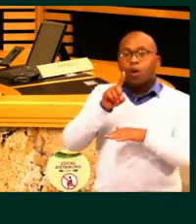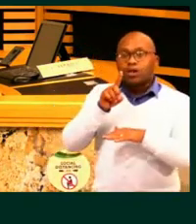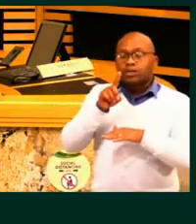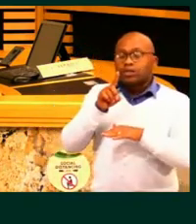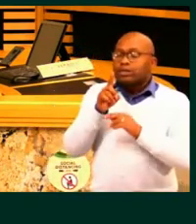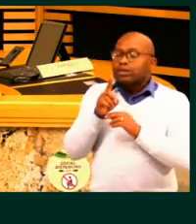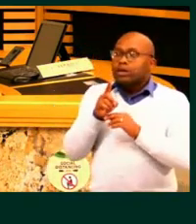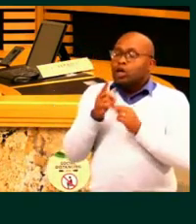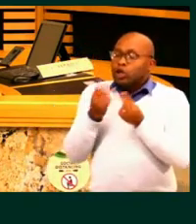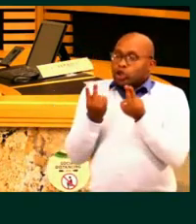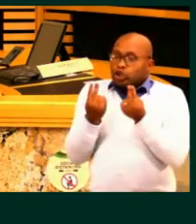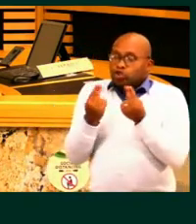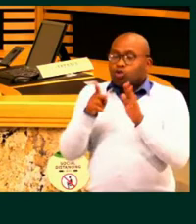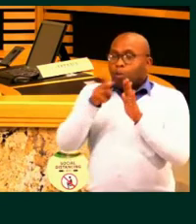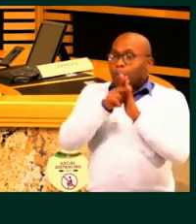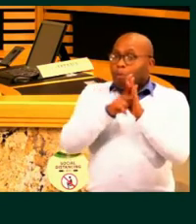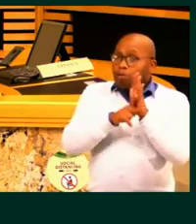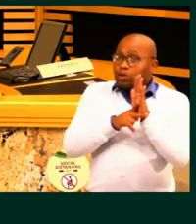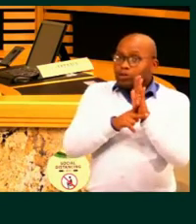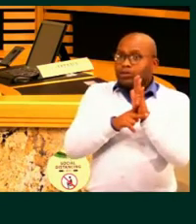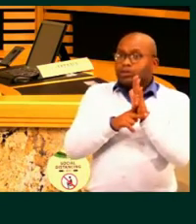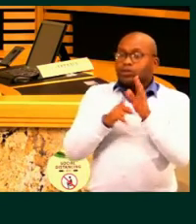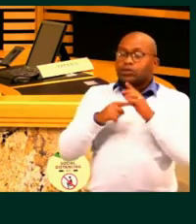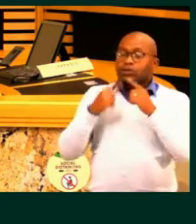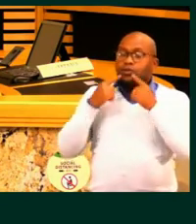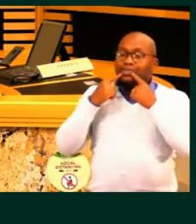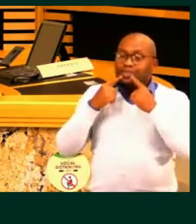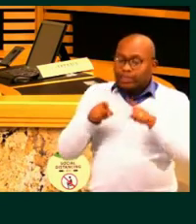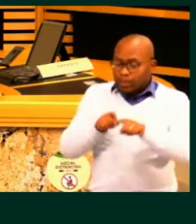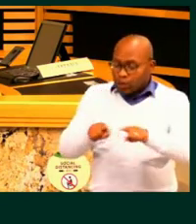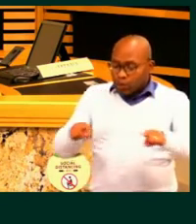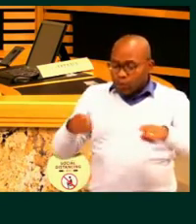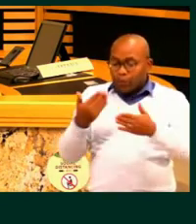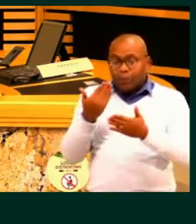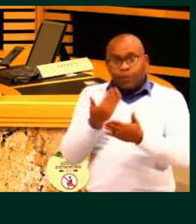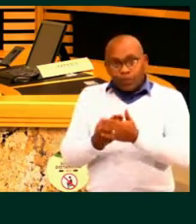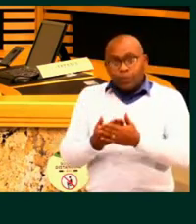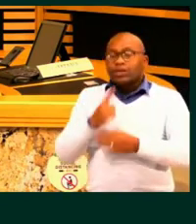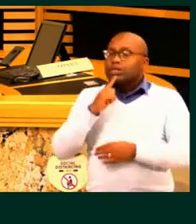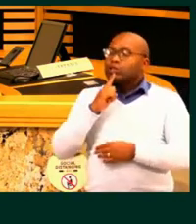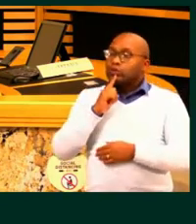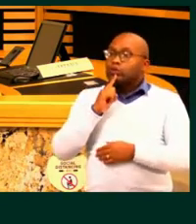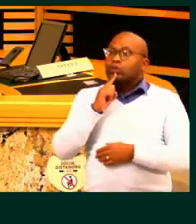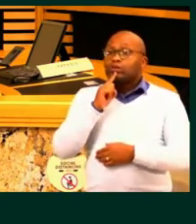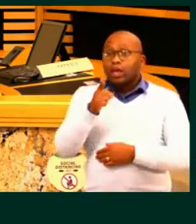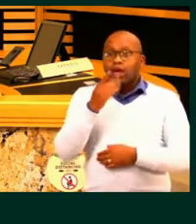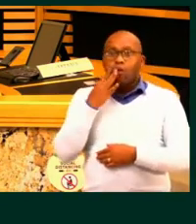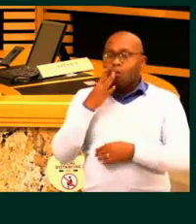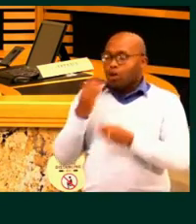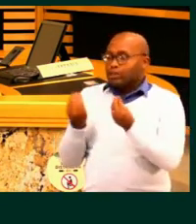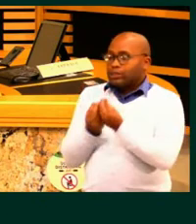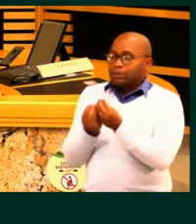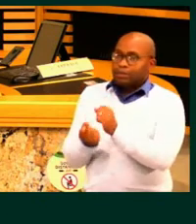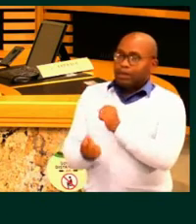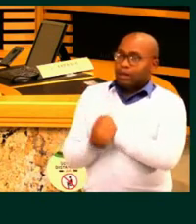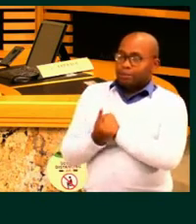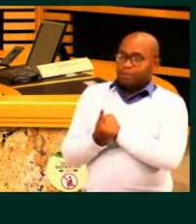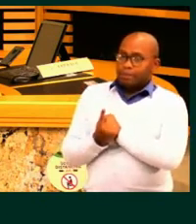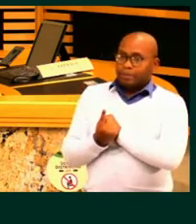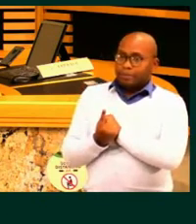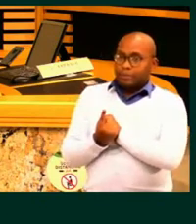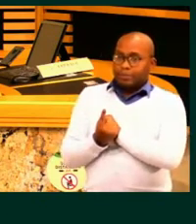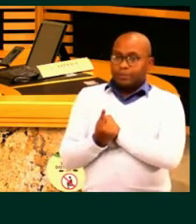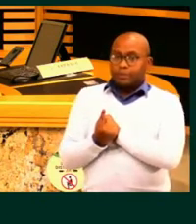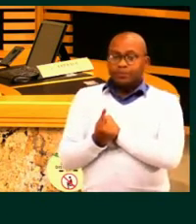environment to speak out without which victims will continue to be at the mercy of perpetrators